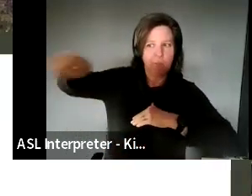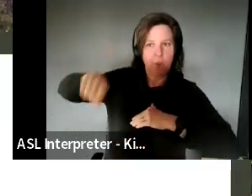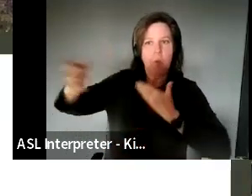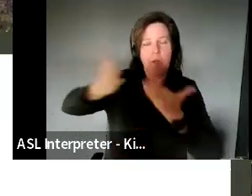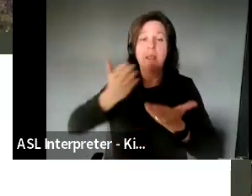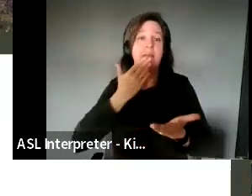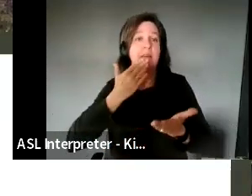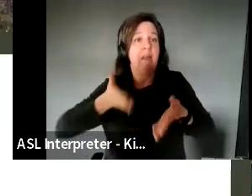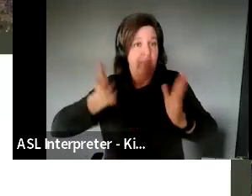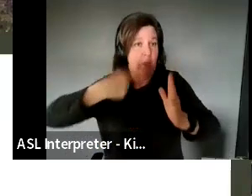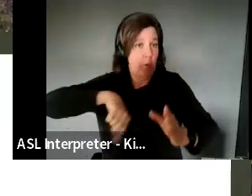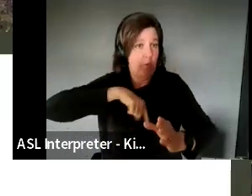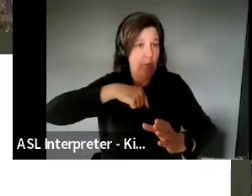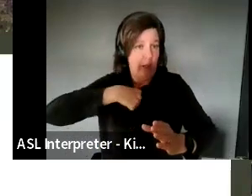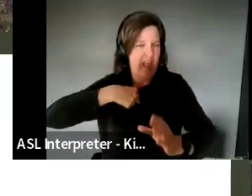allowing me to participate today.